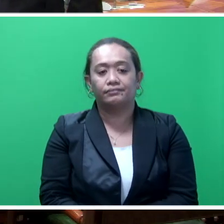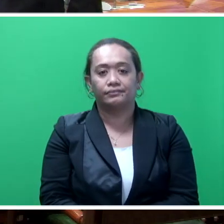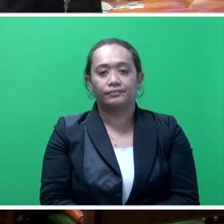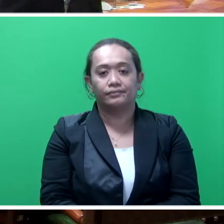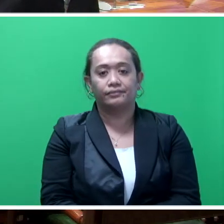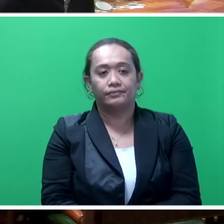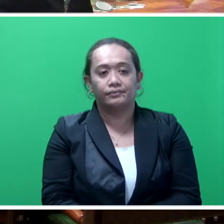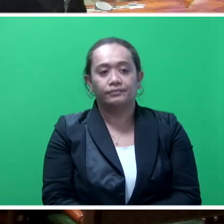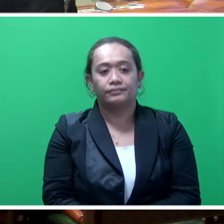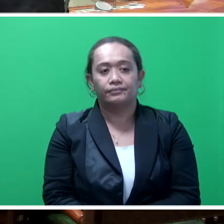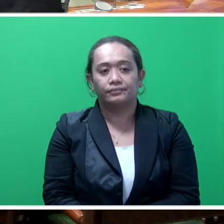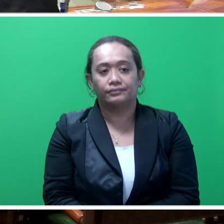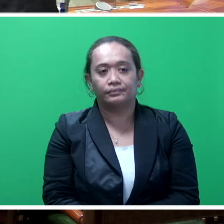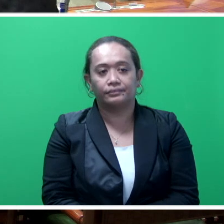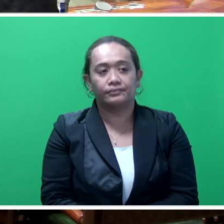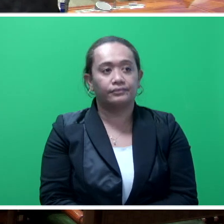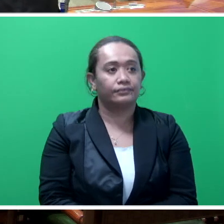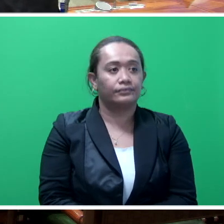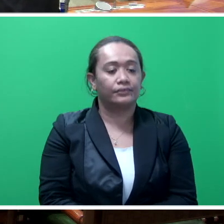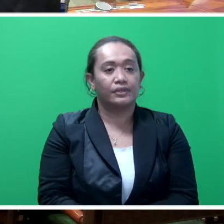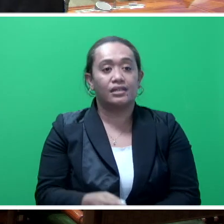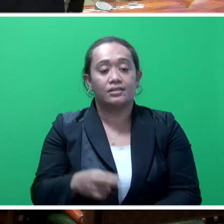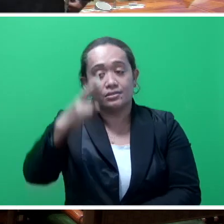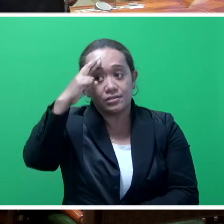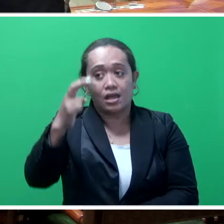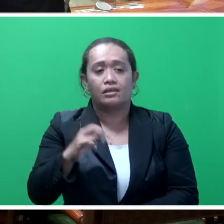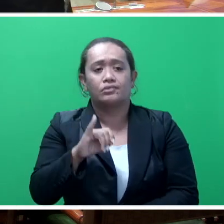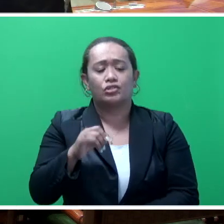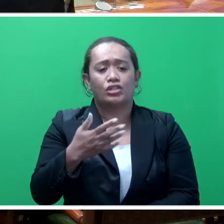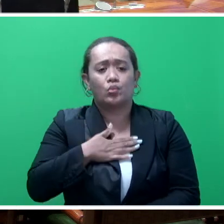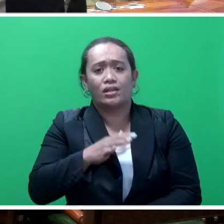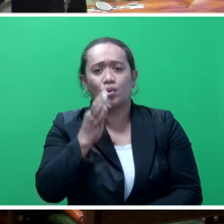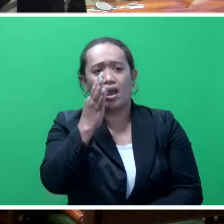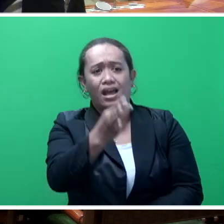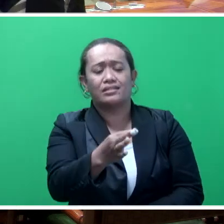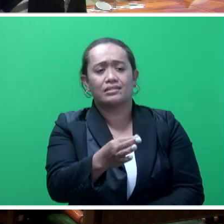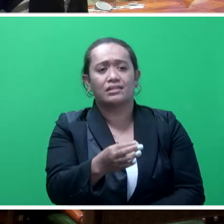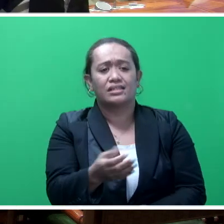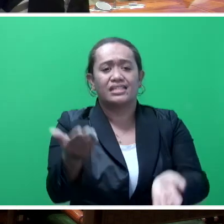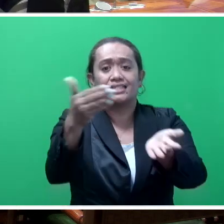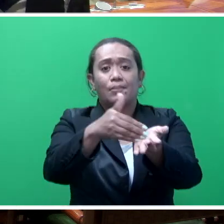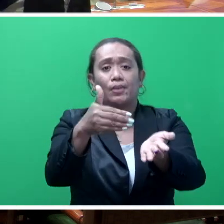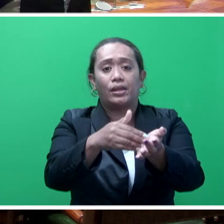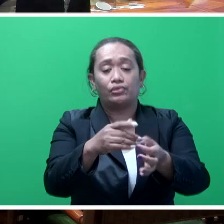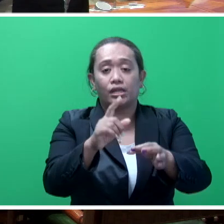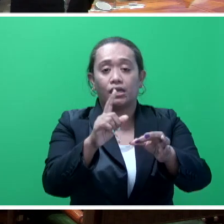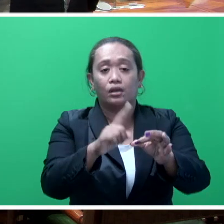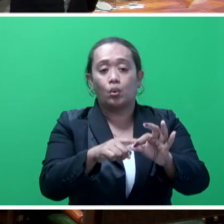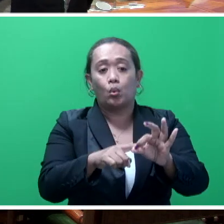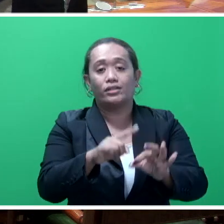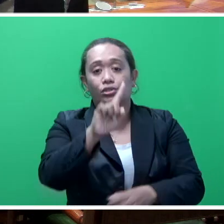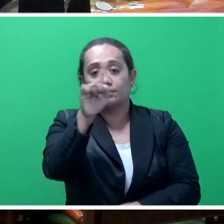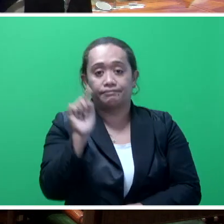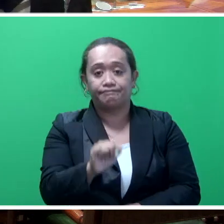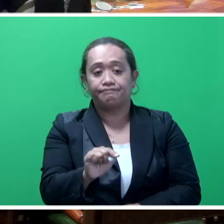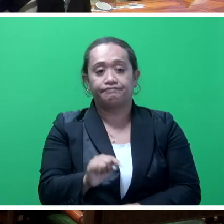Ndrondo, you have the floor. Sir, I just wanted to ask the Minister a supplementary question on his previous decision